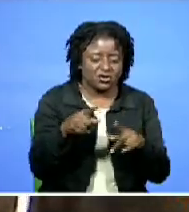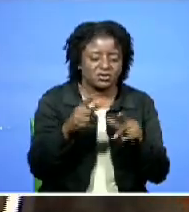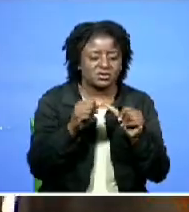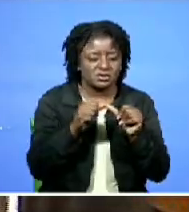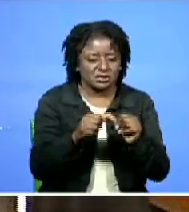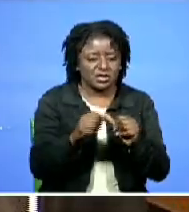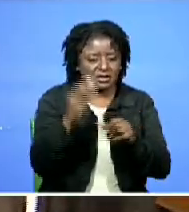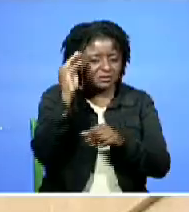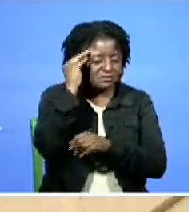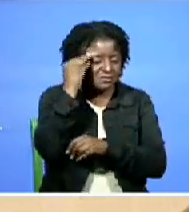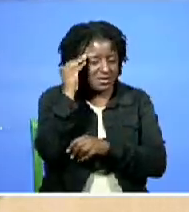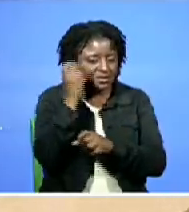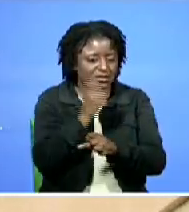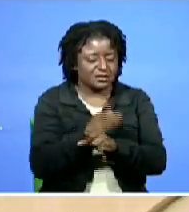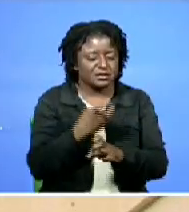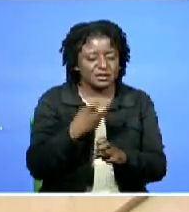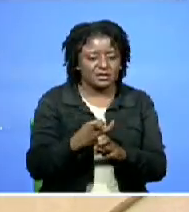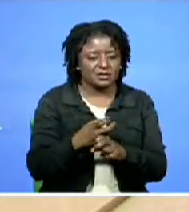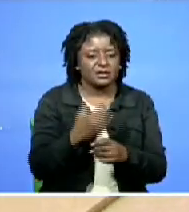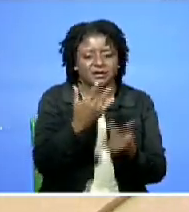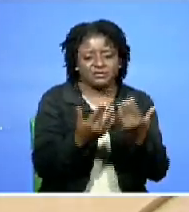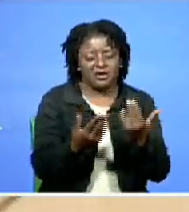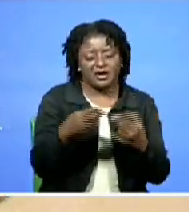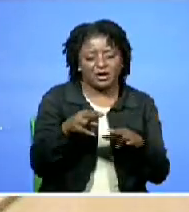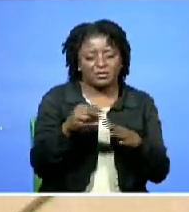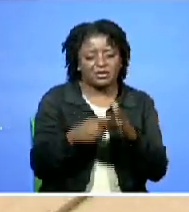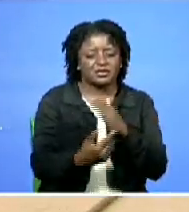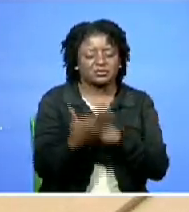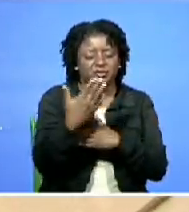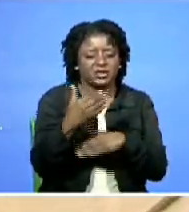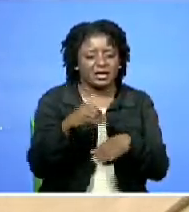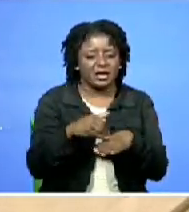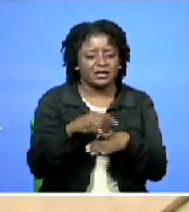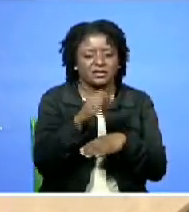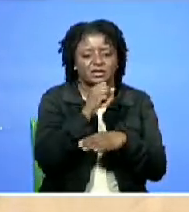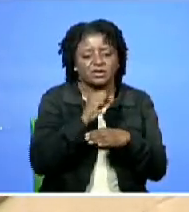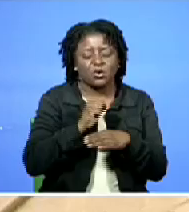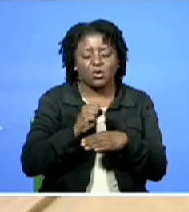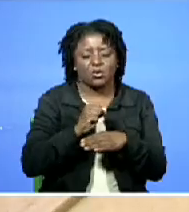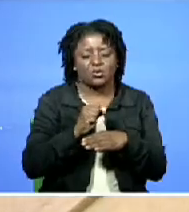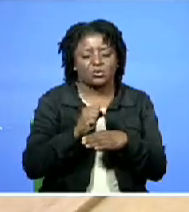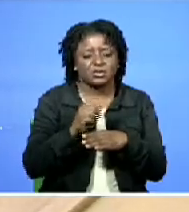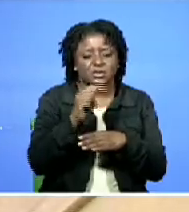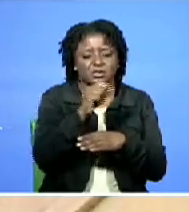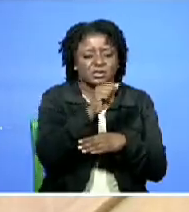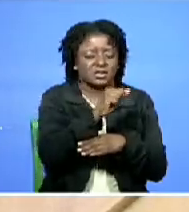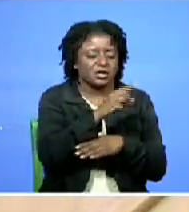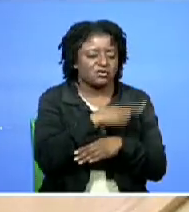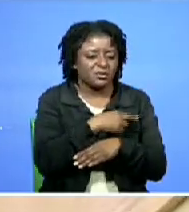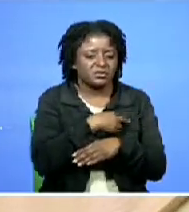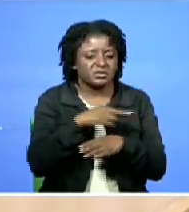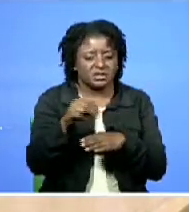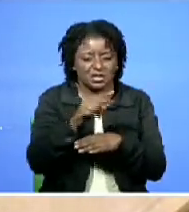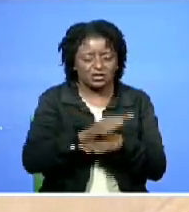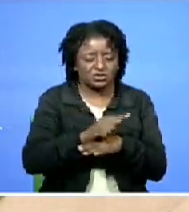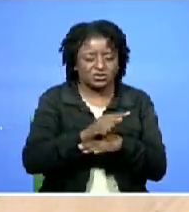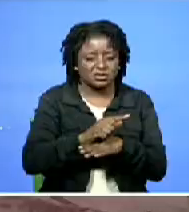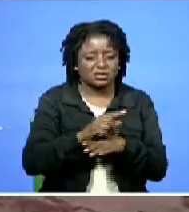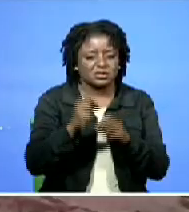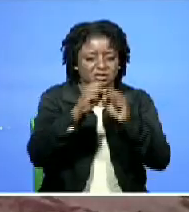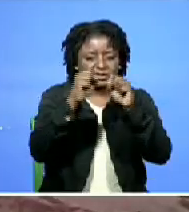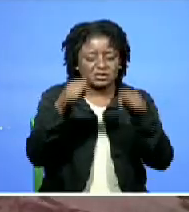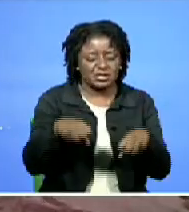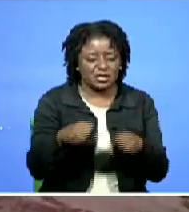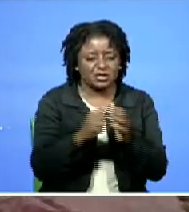hopefully we'll be successful. And a fire took place this morning at the old Thomas A. Robinson National Stadium. Our Kelsey Johnson was the first reporter on the